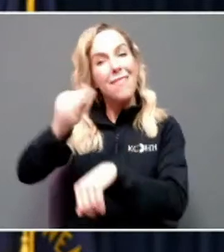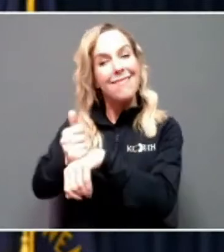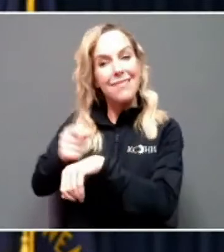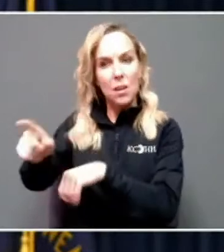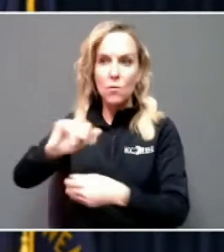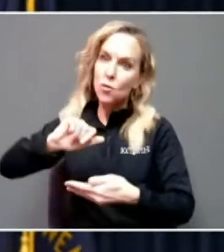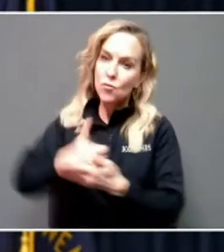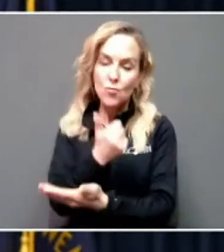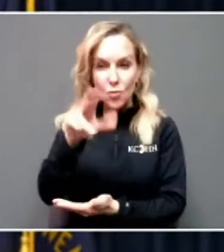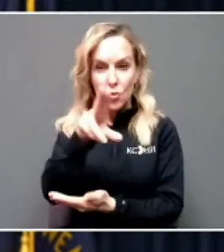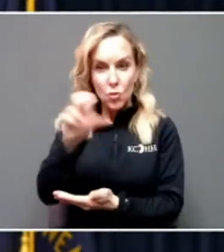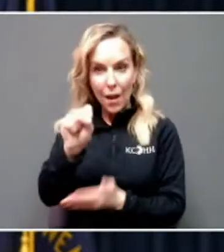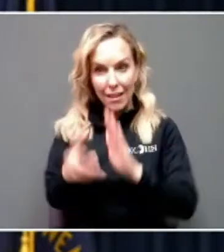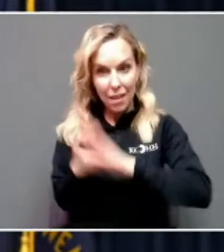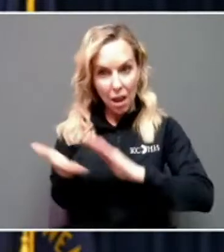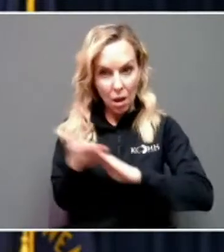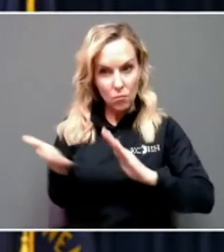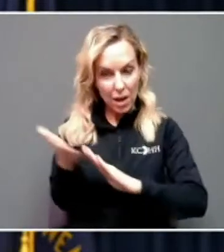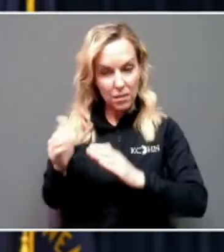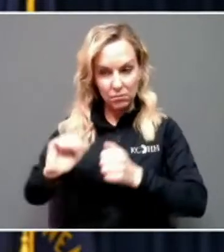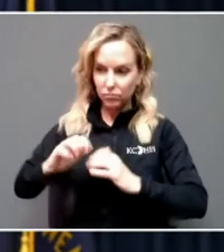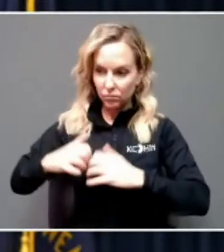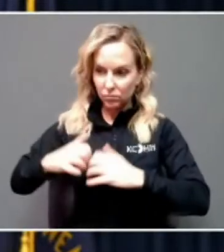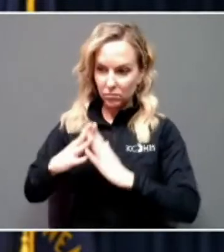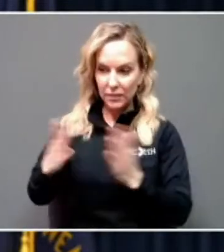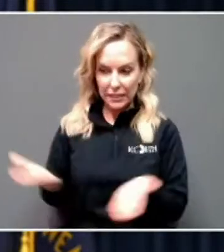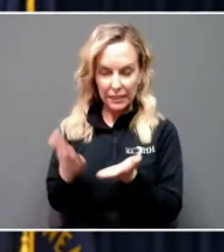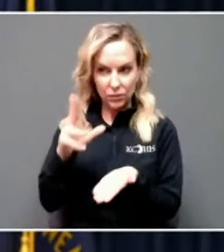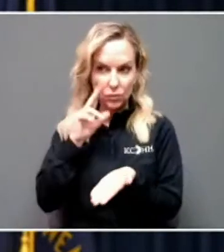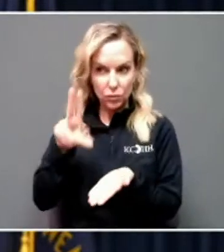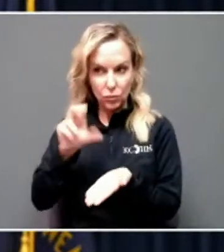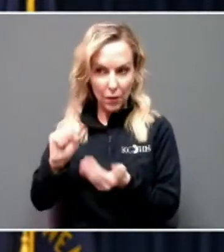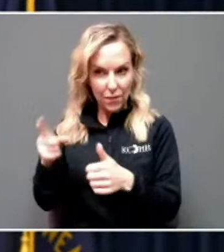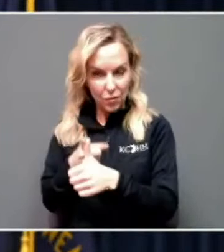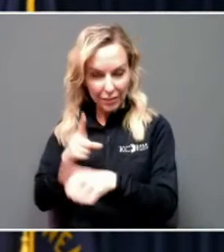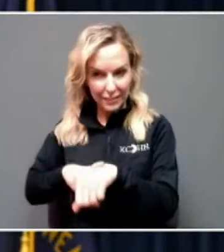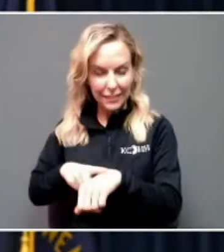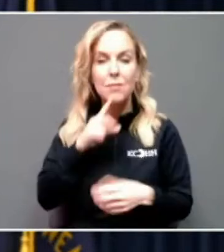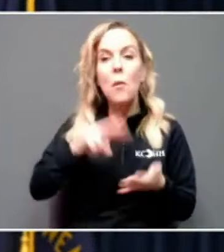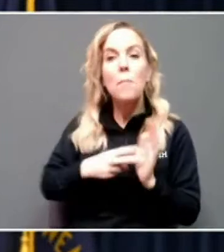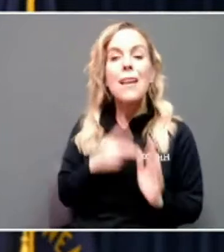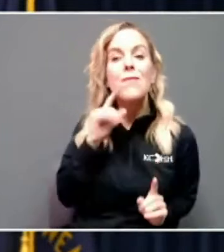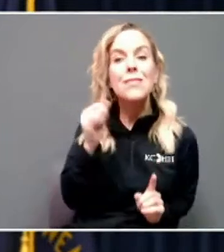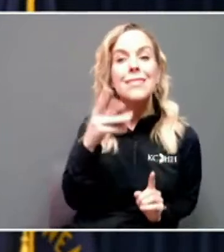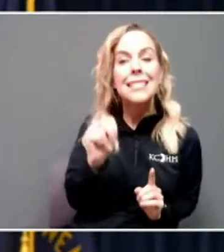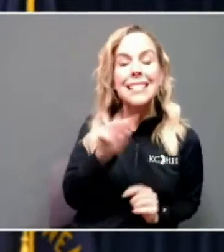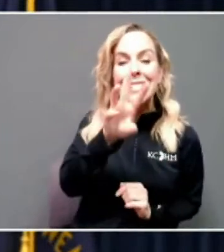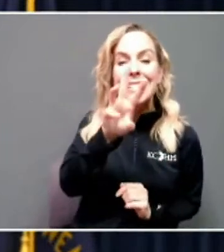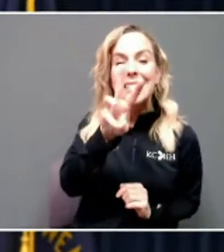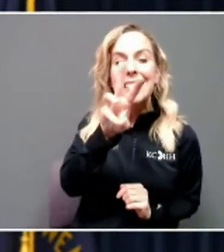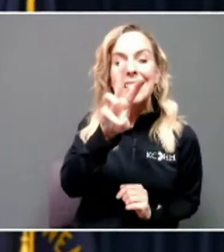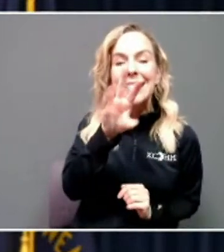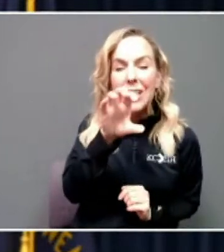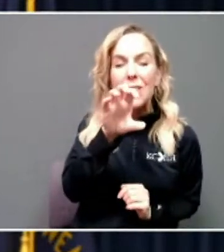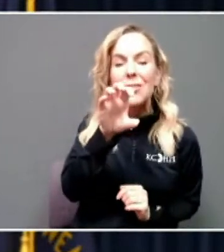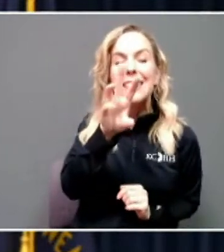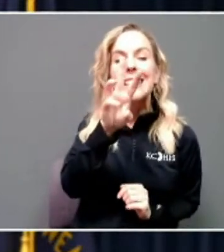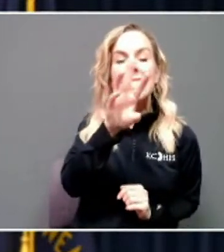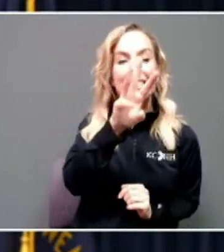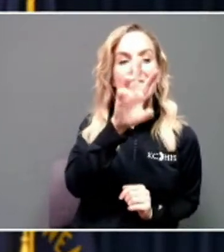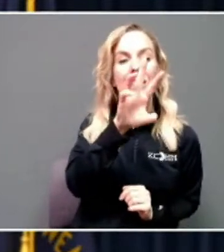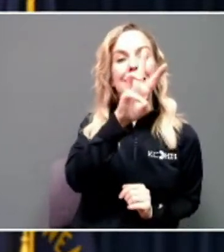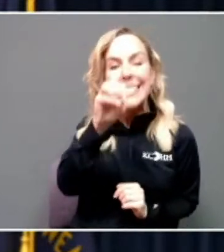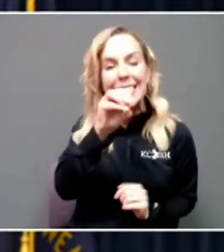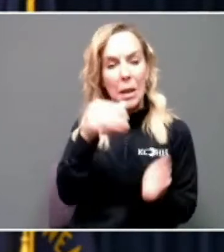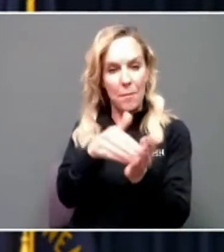deal. But what does that mean for January? It means we have announced $660 million in new investments for